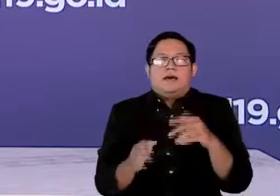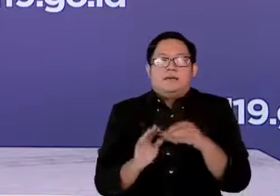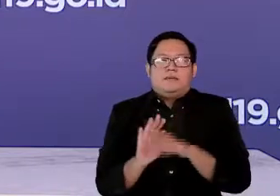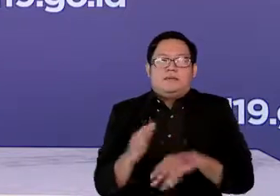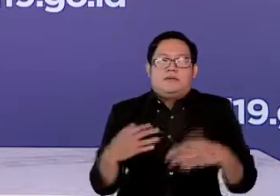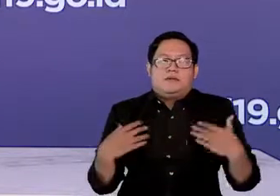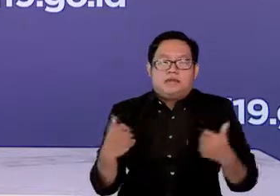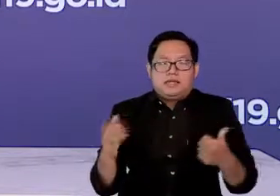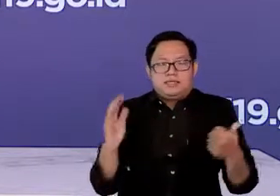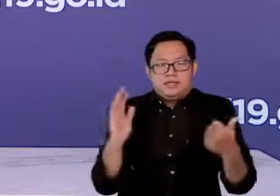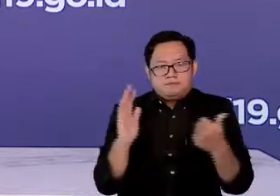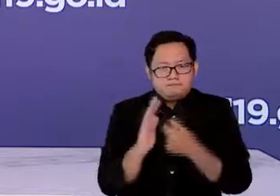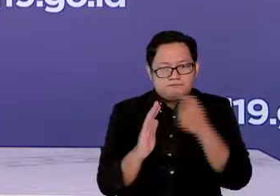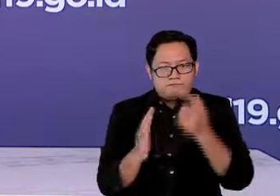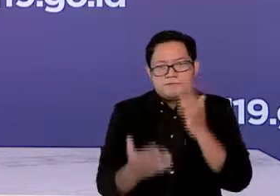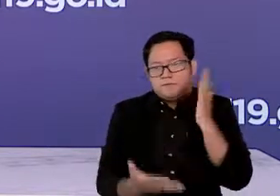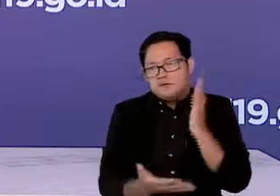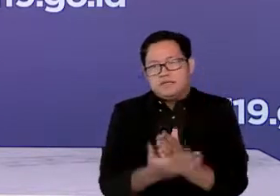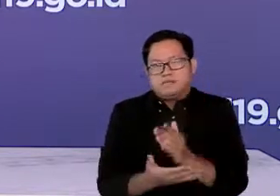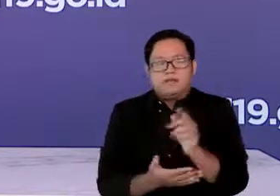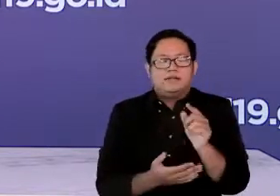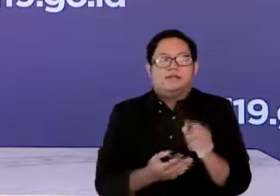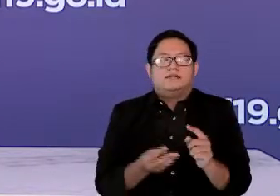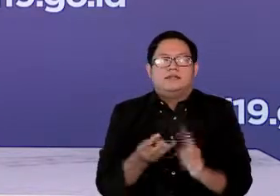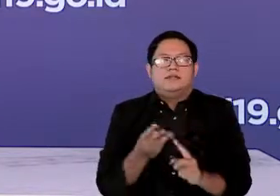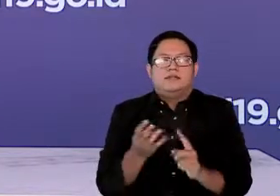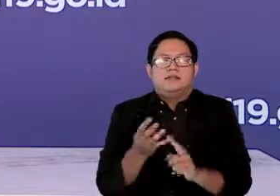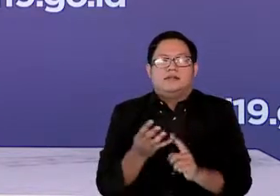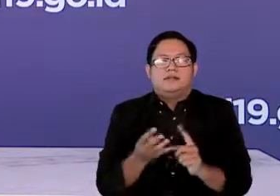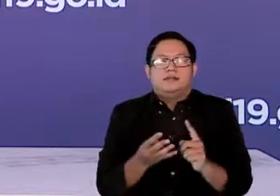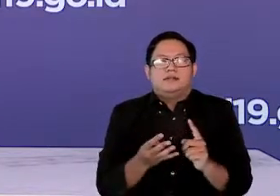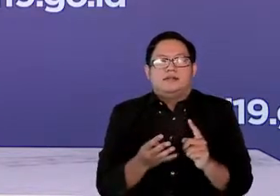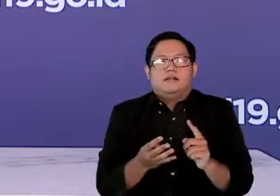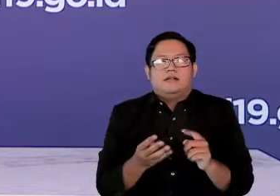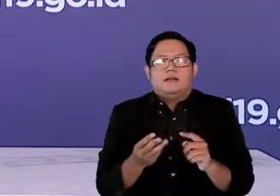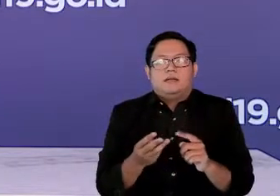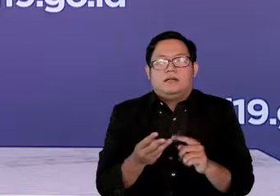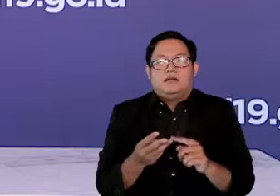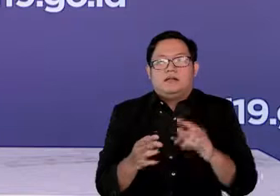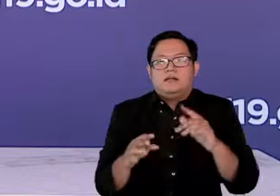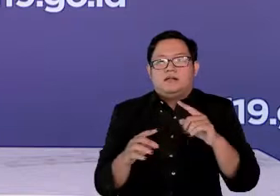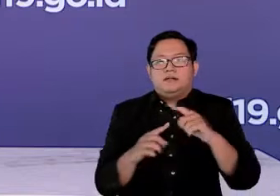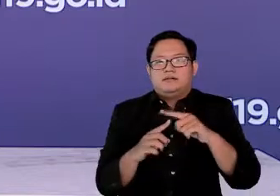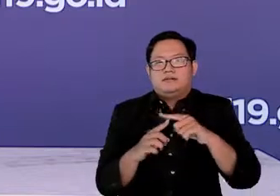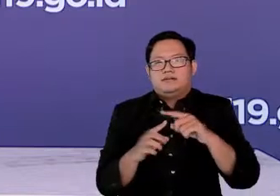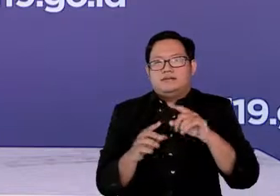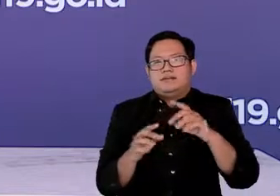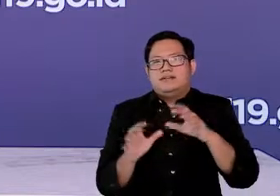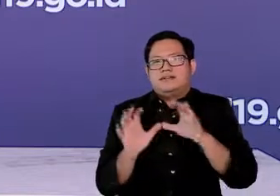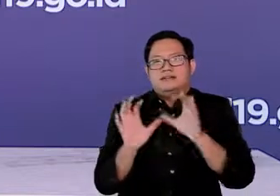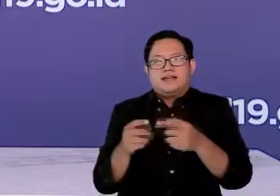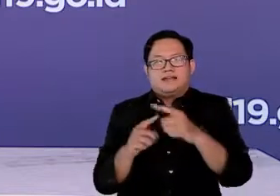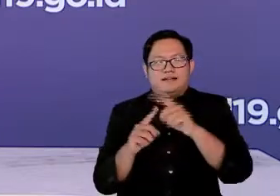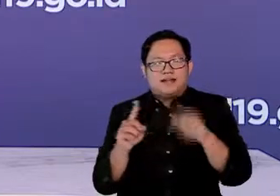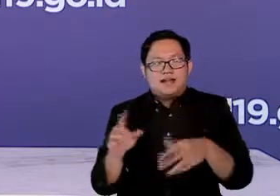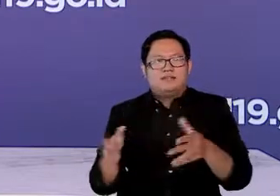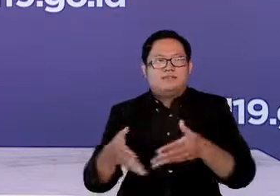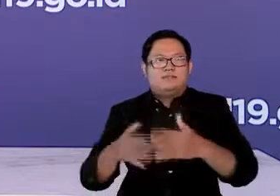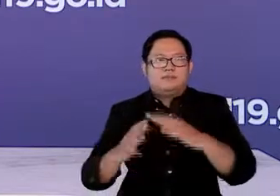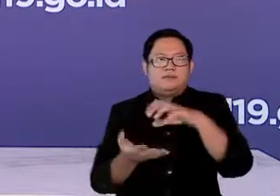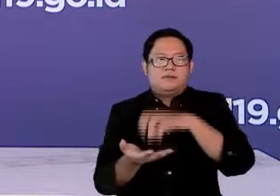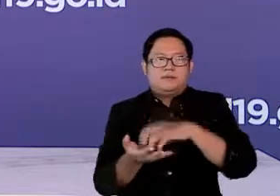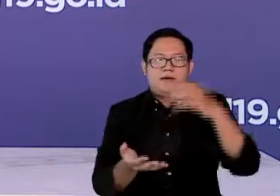health protocols in all lines, which is in village or kelurahan post, and also COVID-19 task force